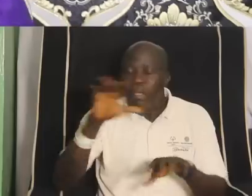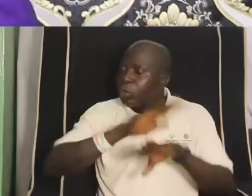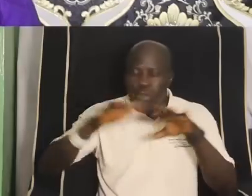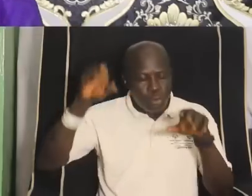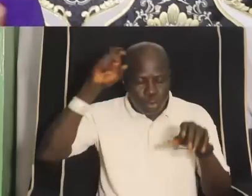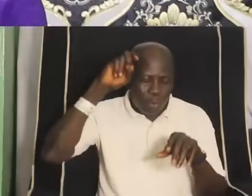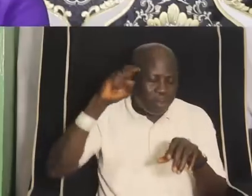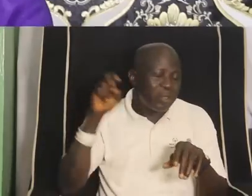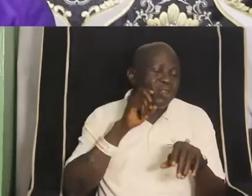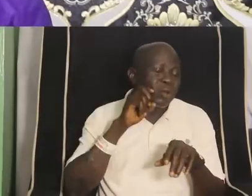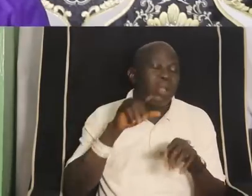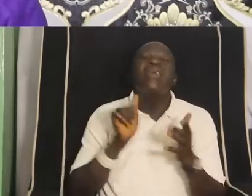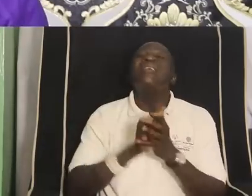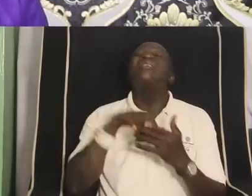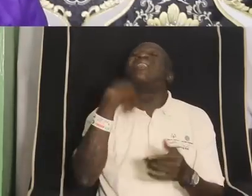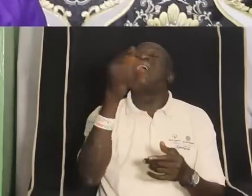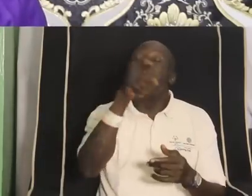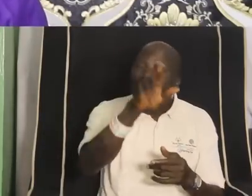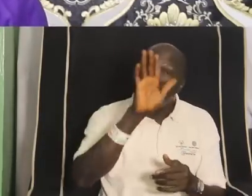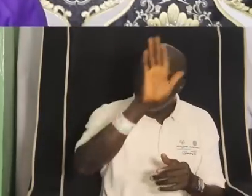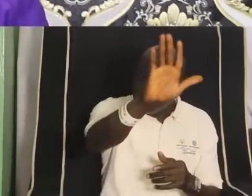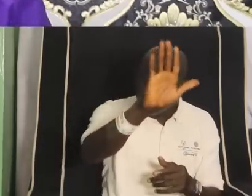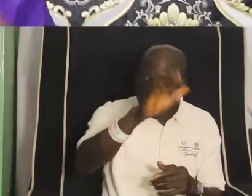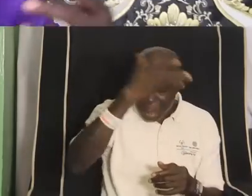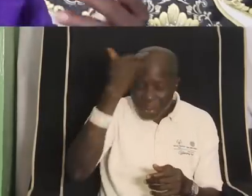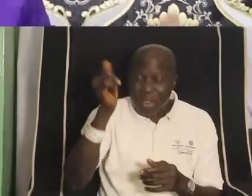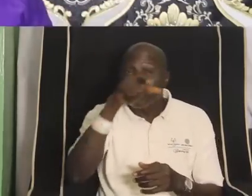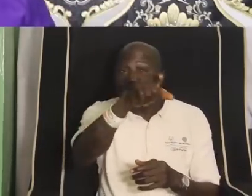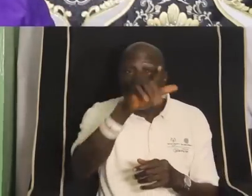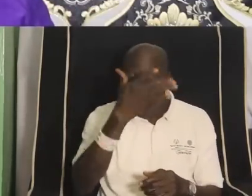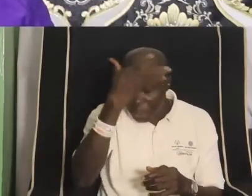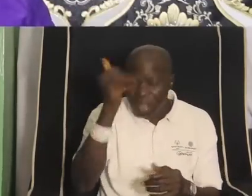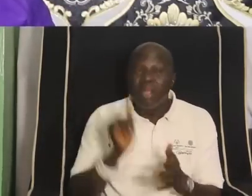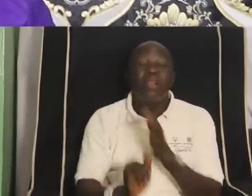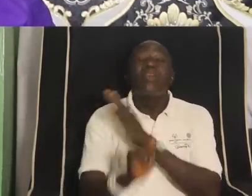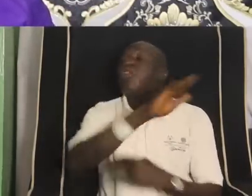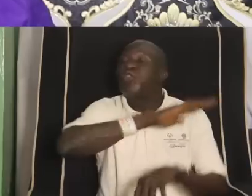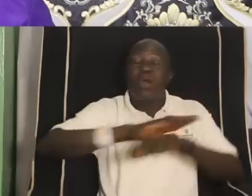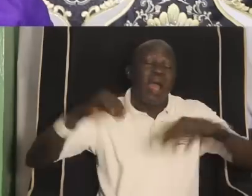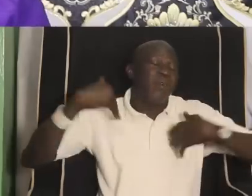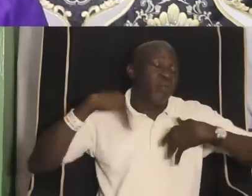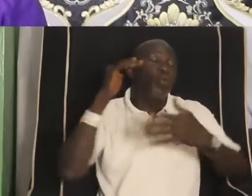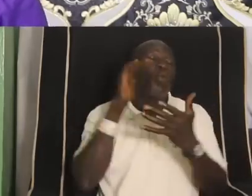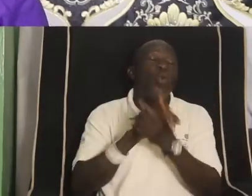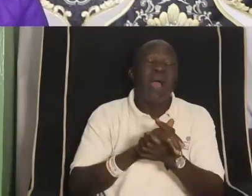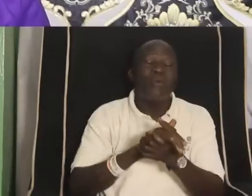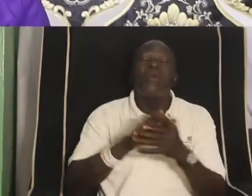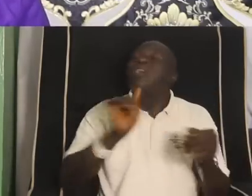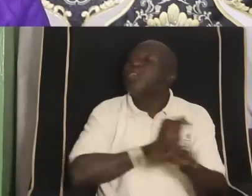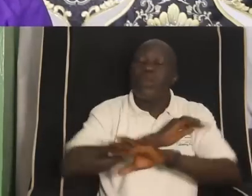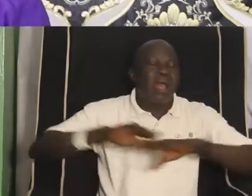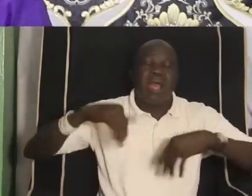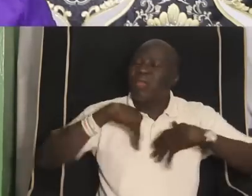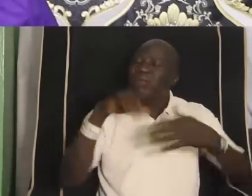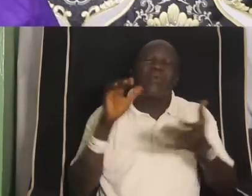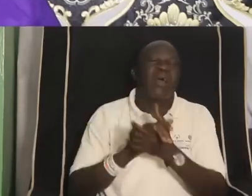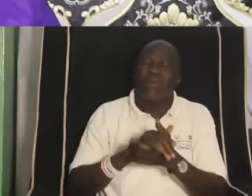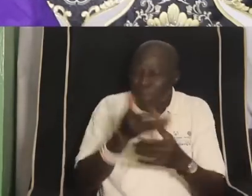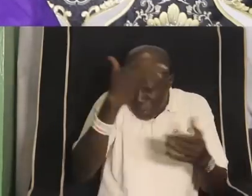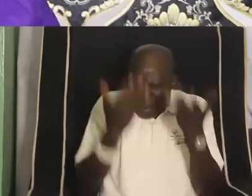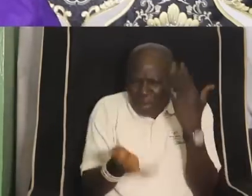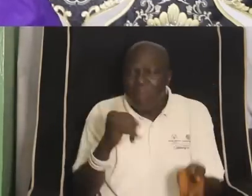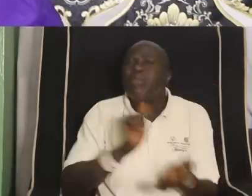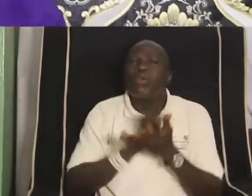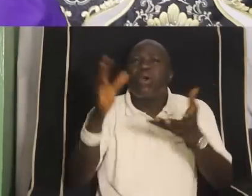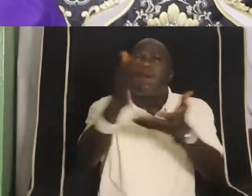You should not fall in adultery. Ti e ma lo ndu. It's yours. It's because of Olo, you. Olo e mo ni yawo saye. God doesn't have wife at all. Ko yawo saye. He doesn't have wife. Bi pon gba yawo ti.